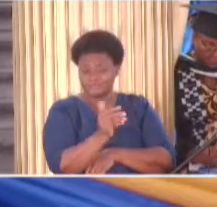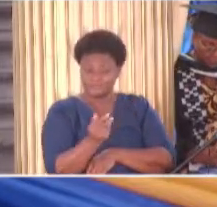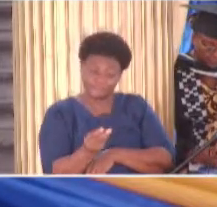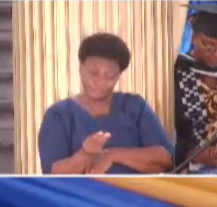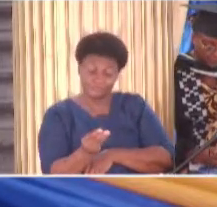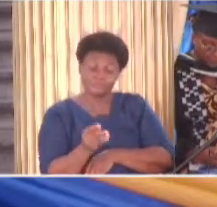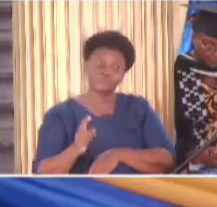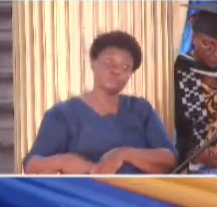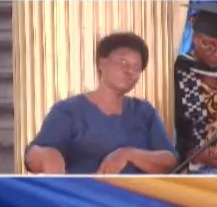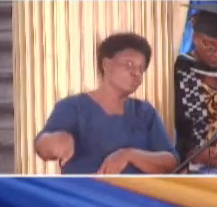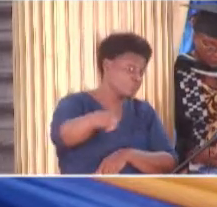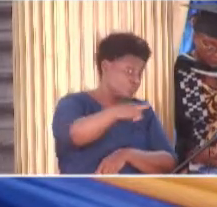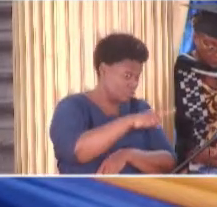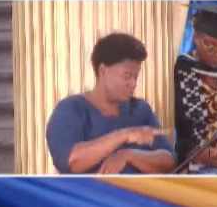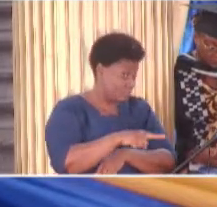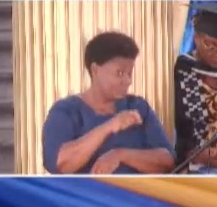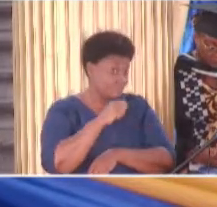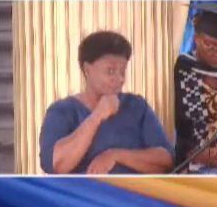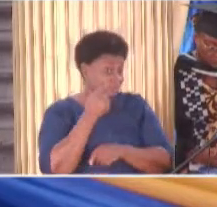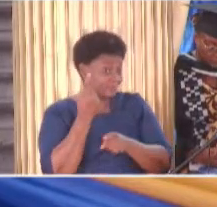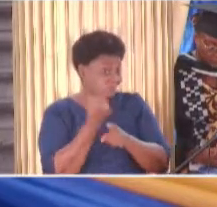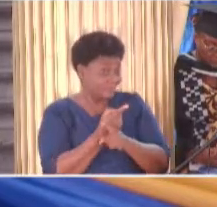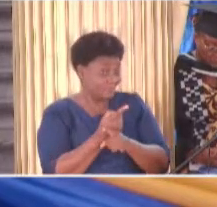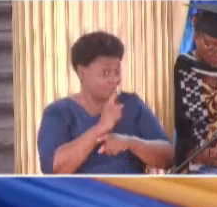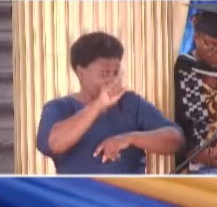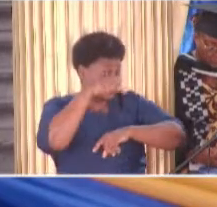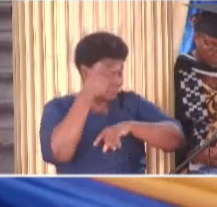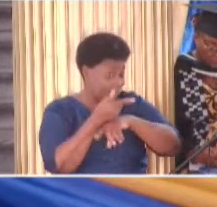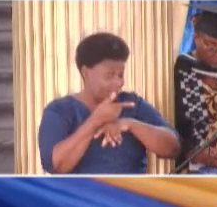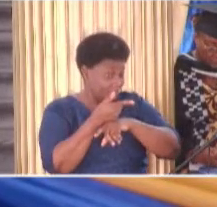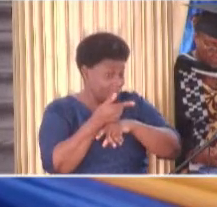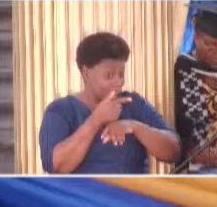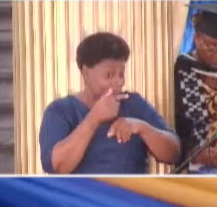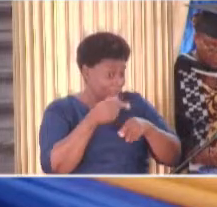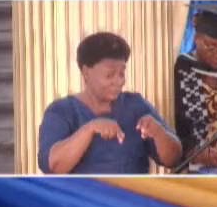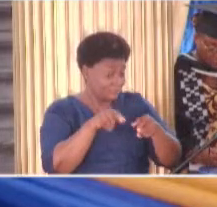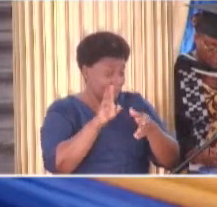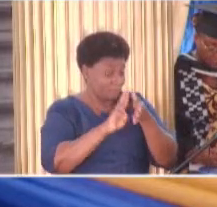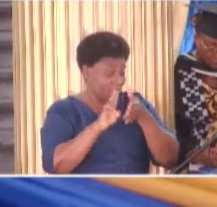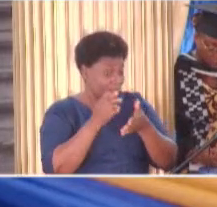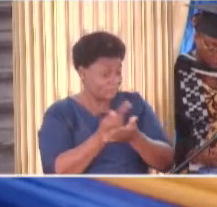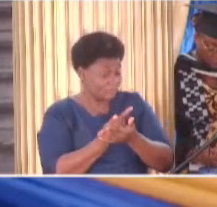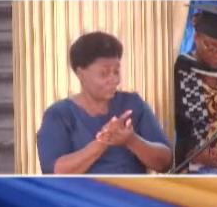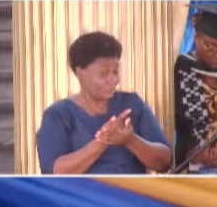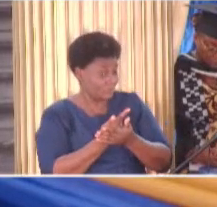You are not simply graduates of University of Ghana.